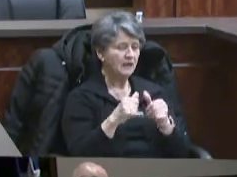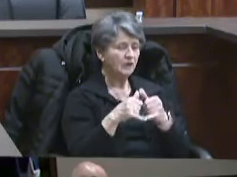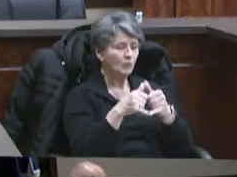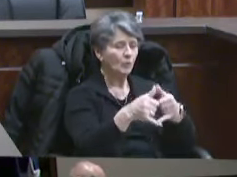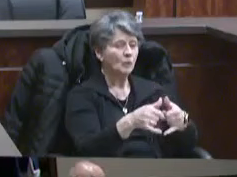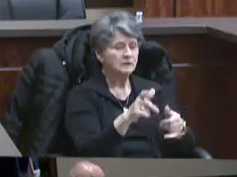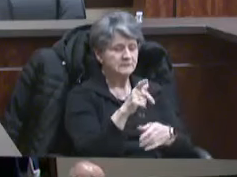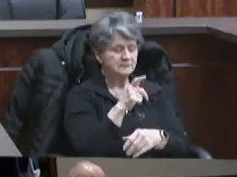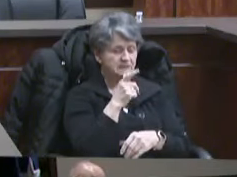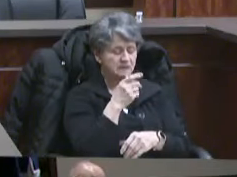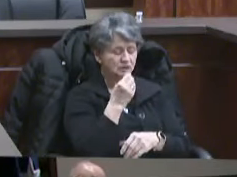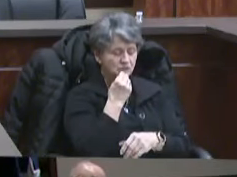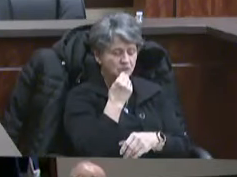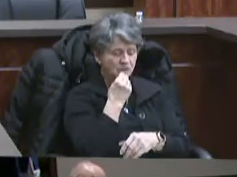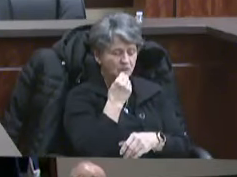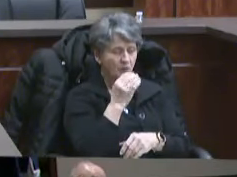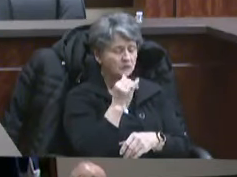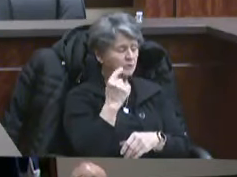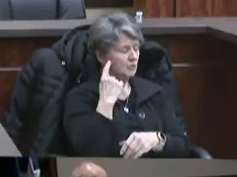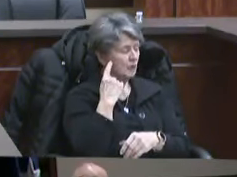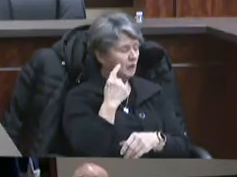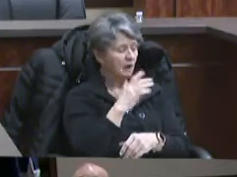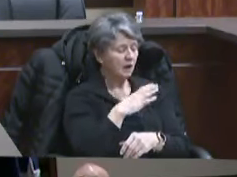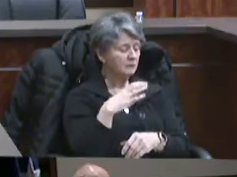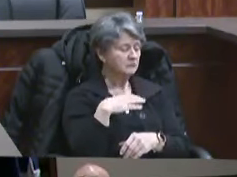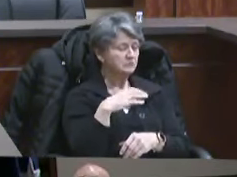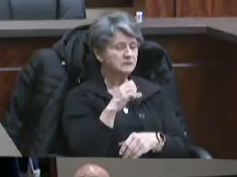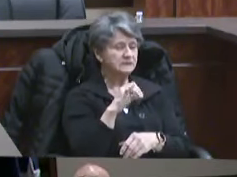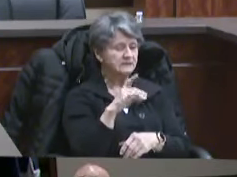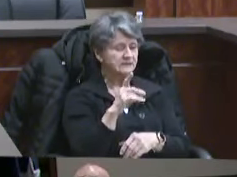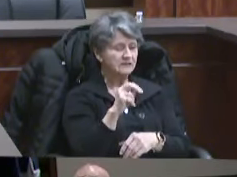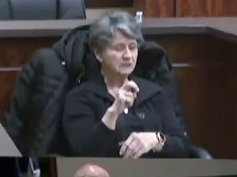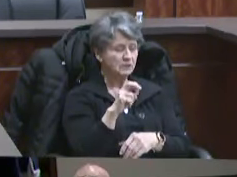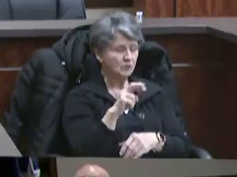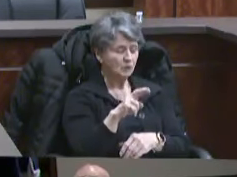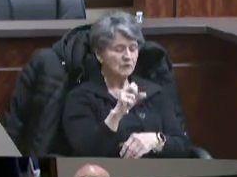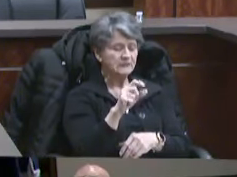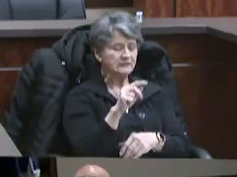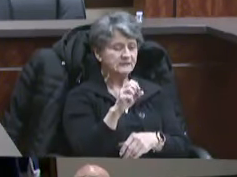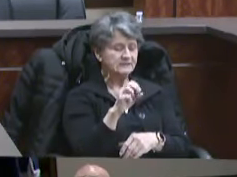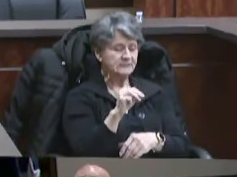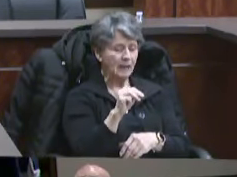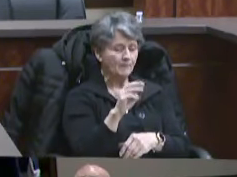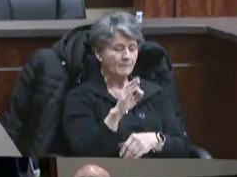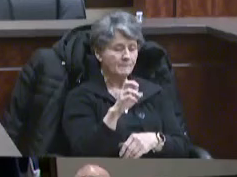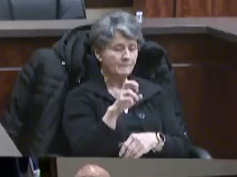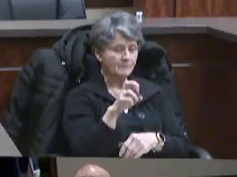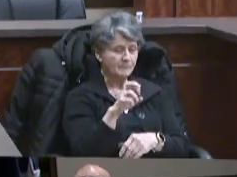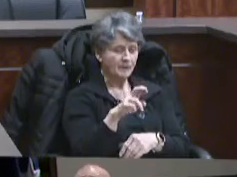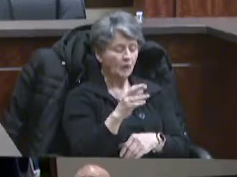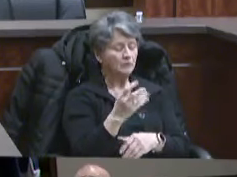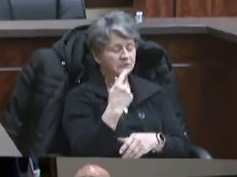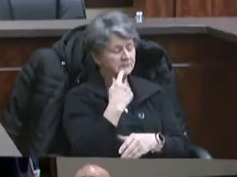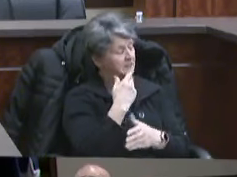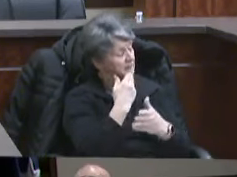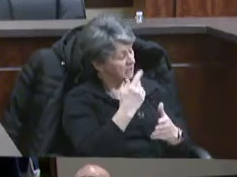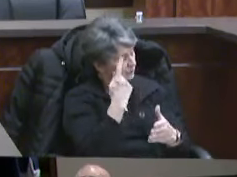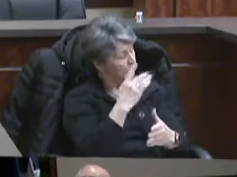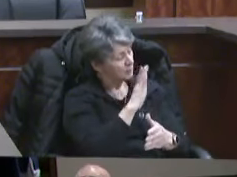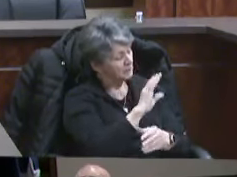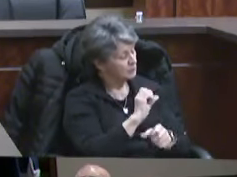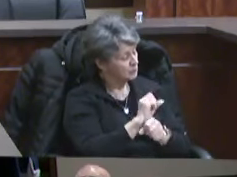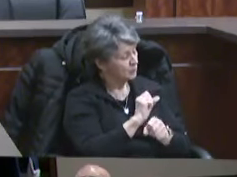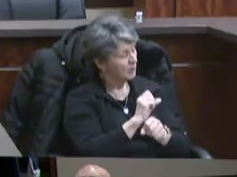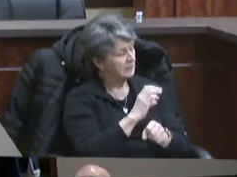as you heard Councilman Sydnor talk about the STEM fair that he put on. I want to thank him for the hard work that he did and the